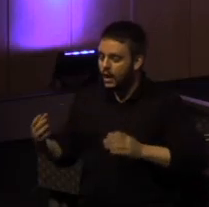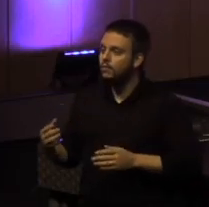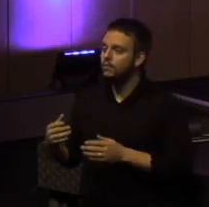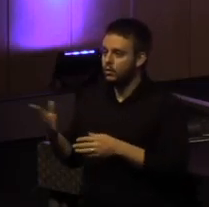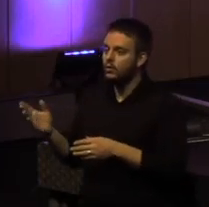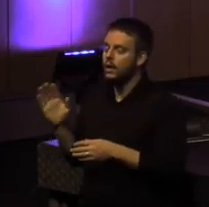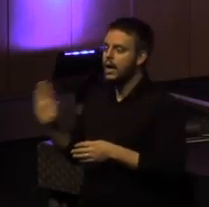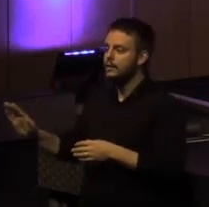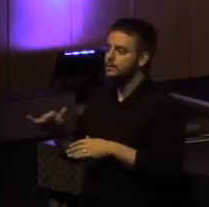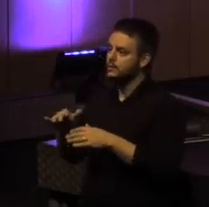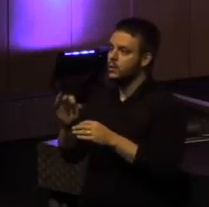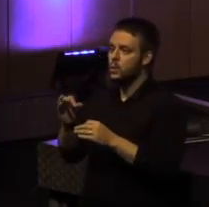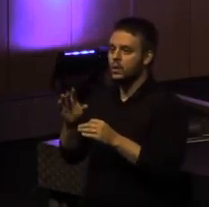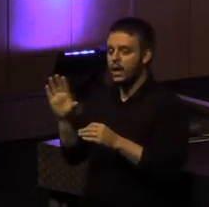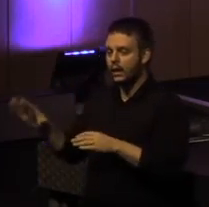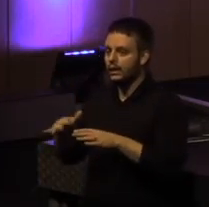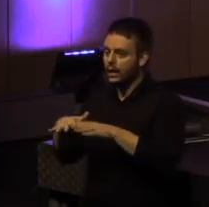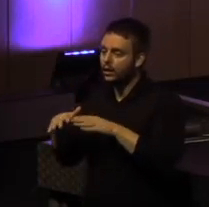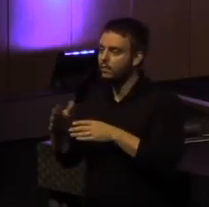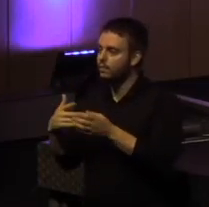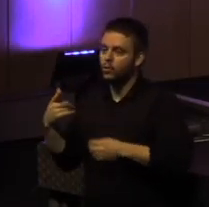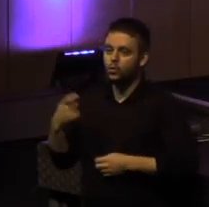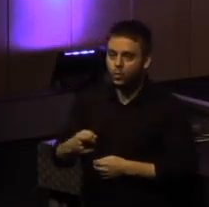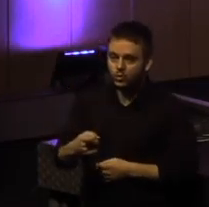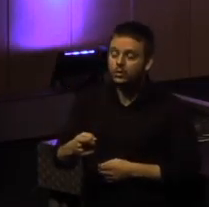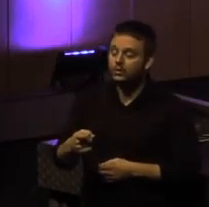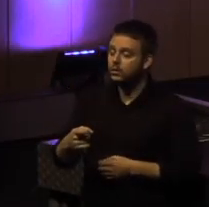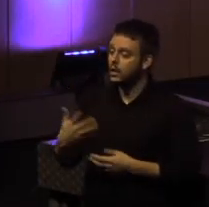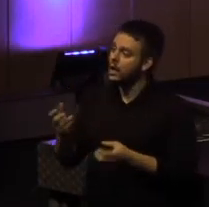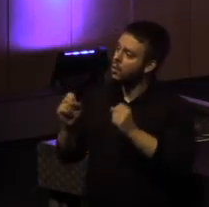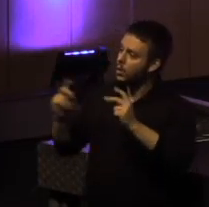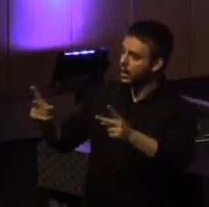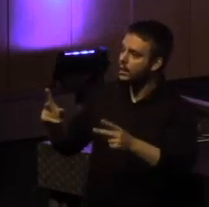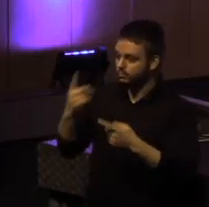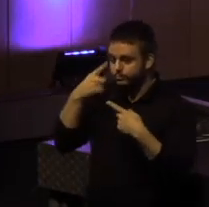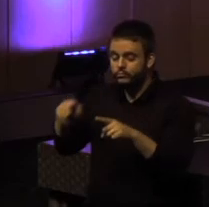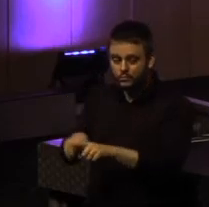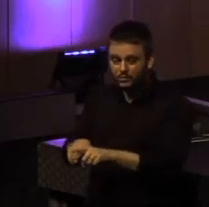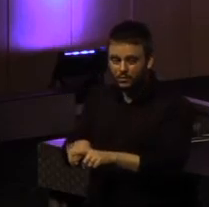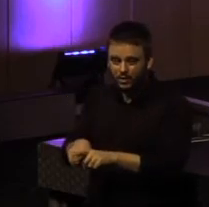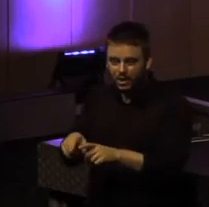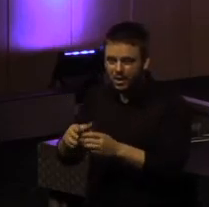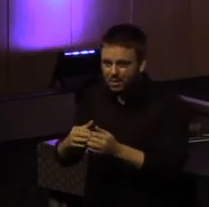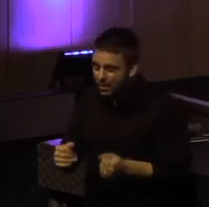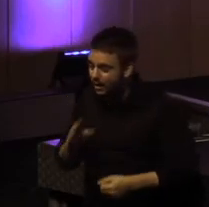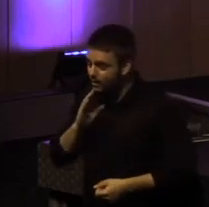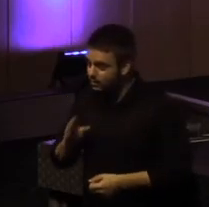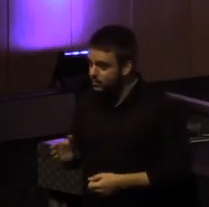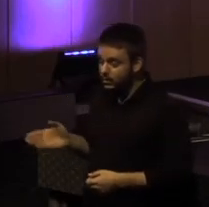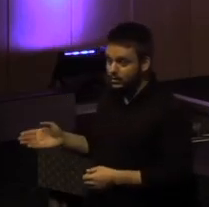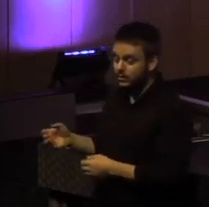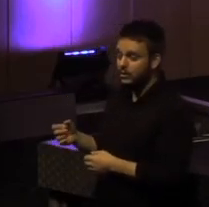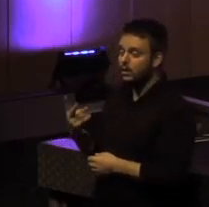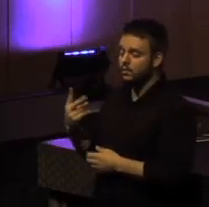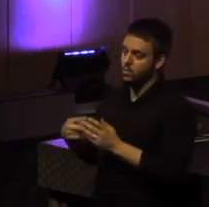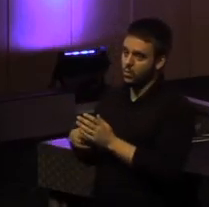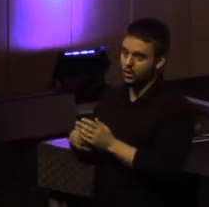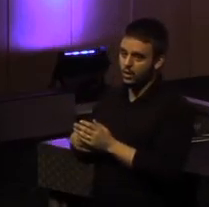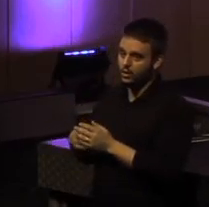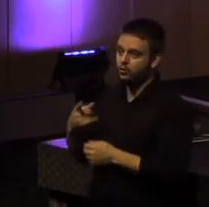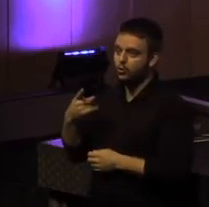4 or 5 people in the car. We're gonna get pulled over. This is the climate in this place. Also keep in